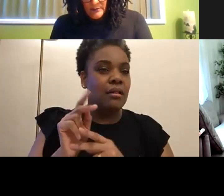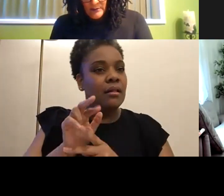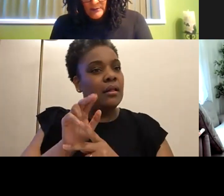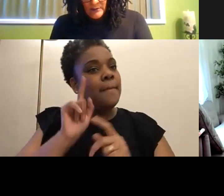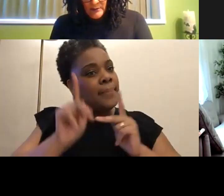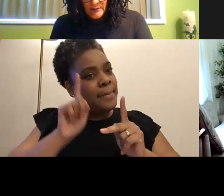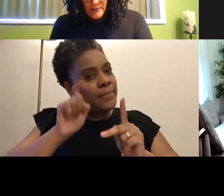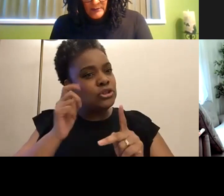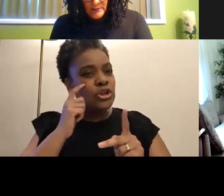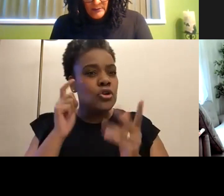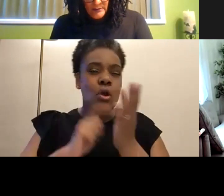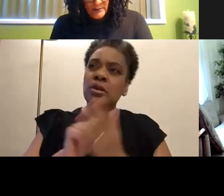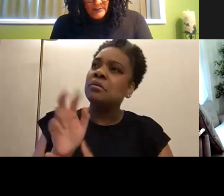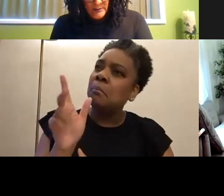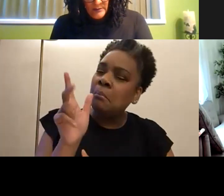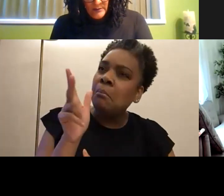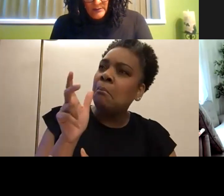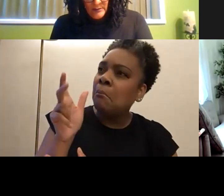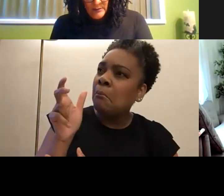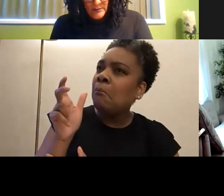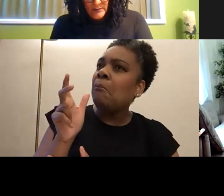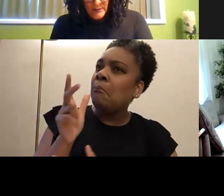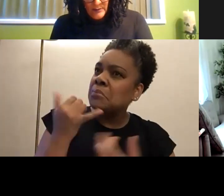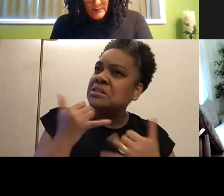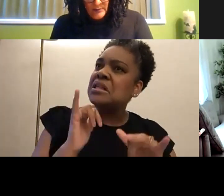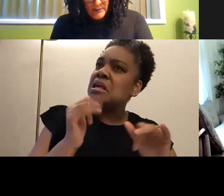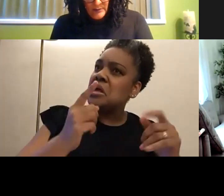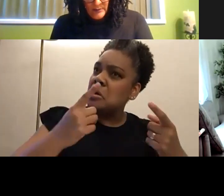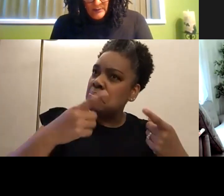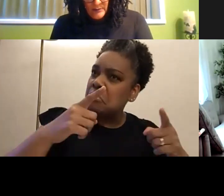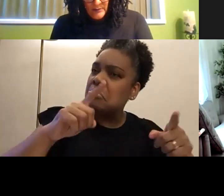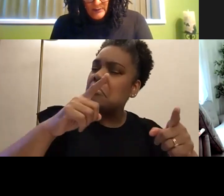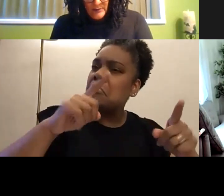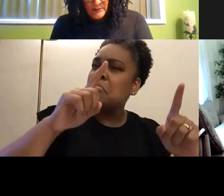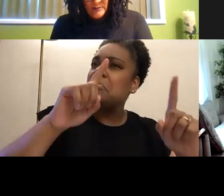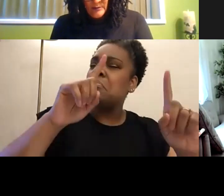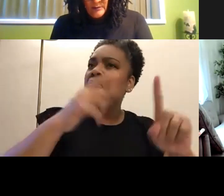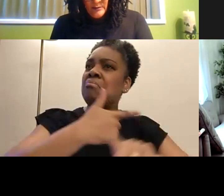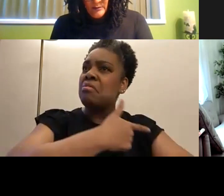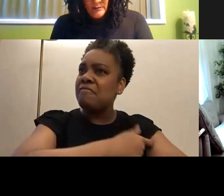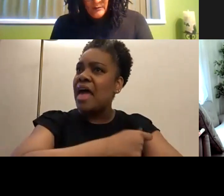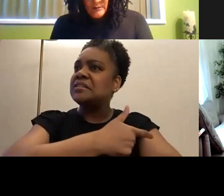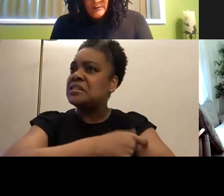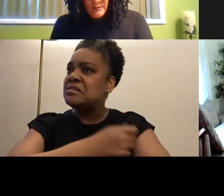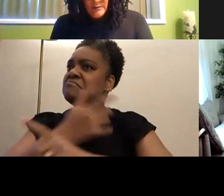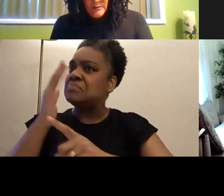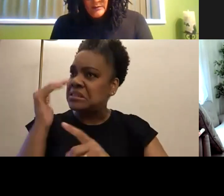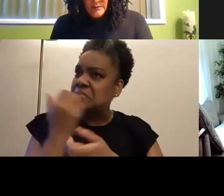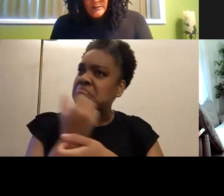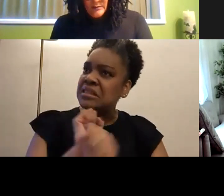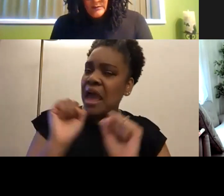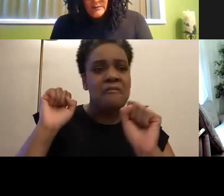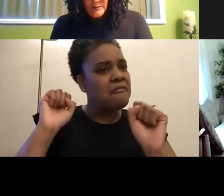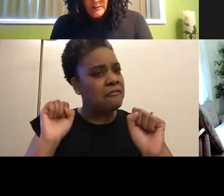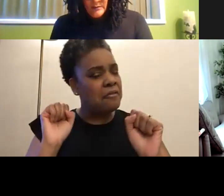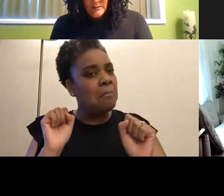that things are working really well in terms of making sure that the vaccines are safe and effective. So definitely